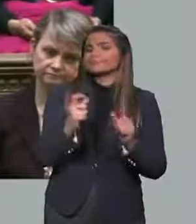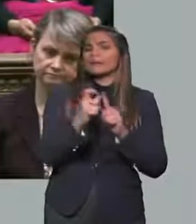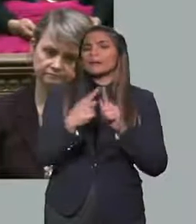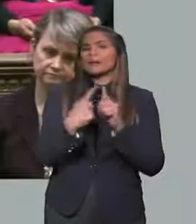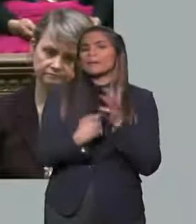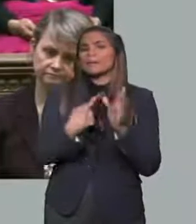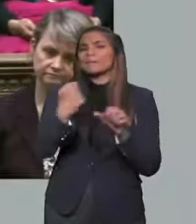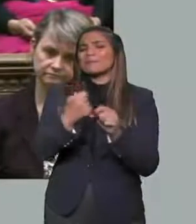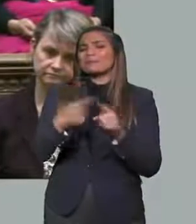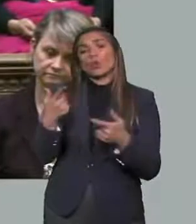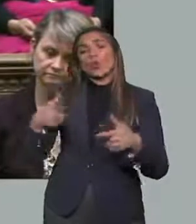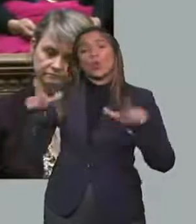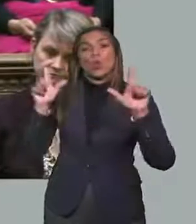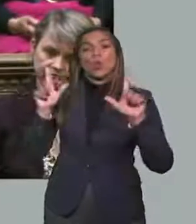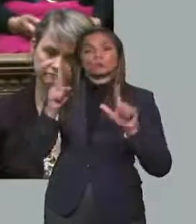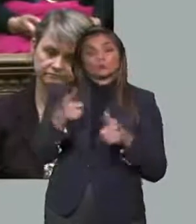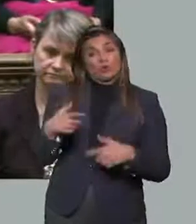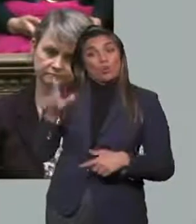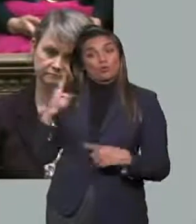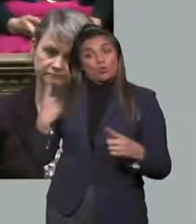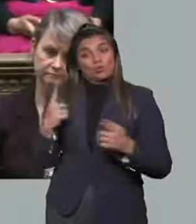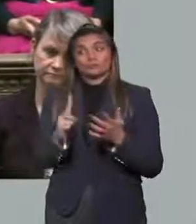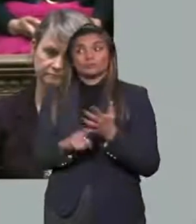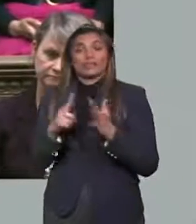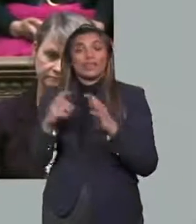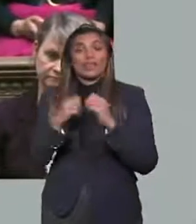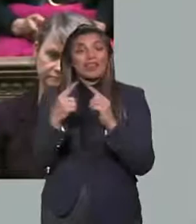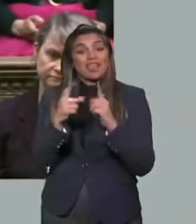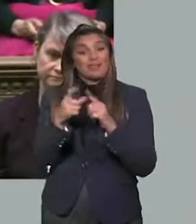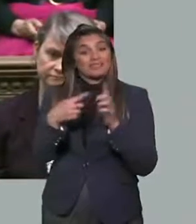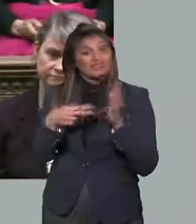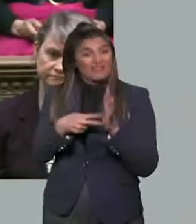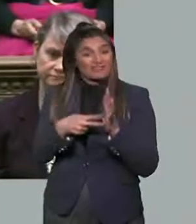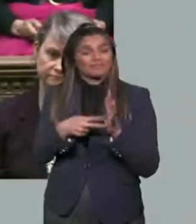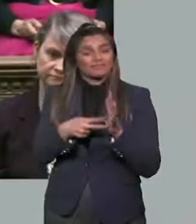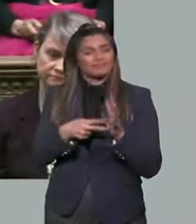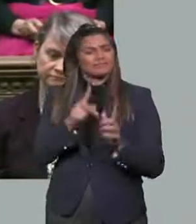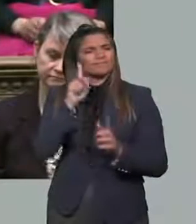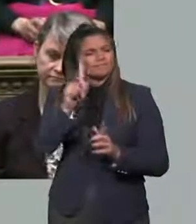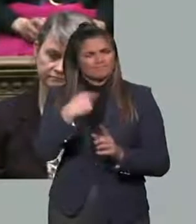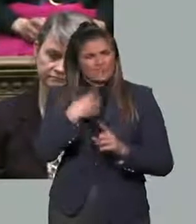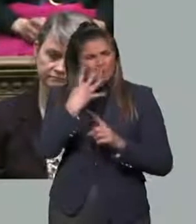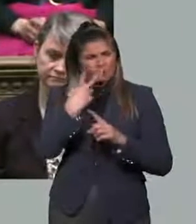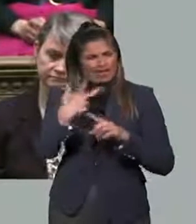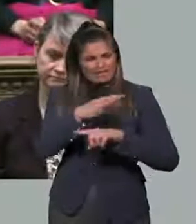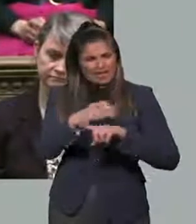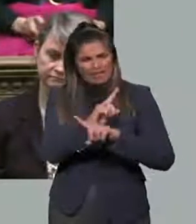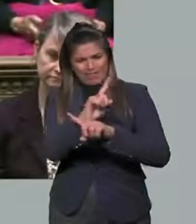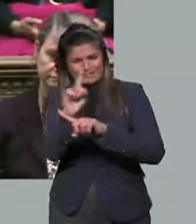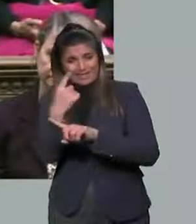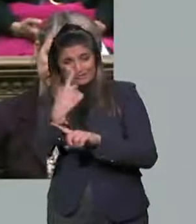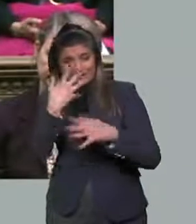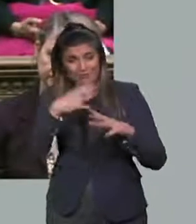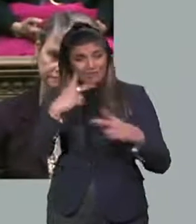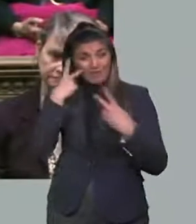Lord Lebedev of Hampton and Siberia. 48 hours later, the Prime Minister visited Lebedev at